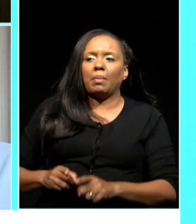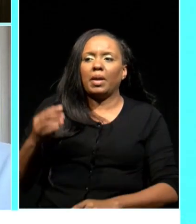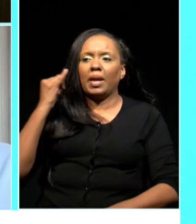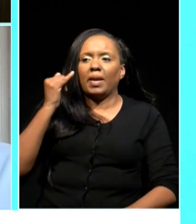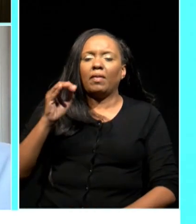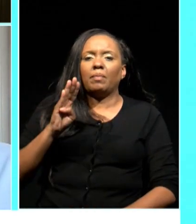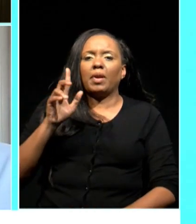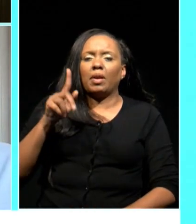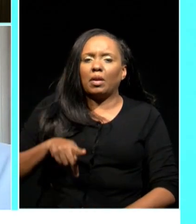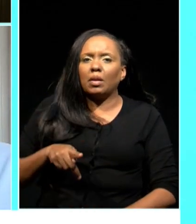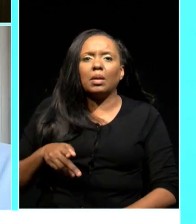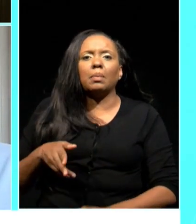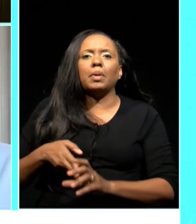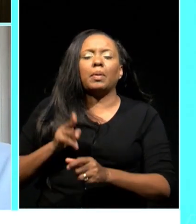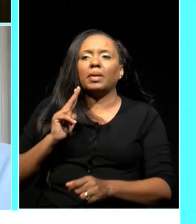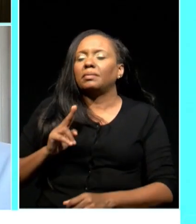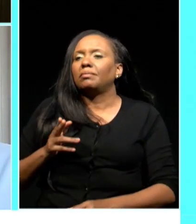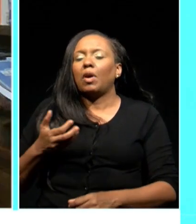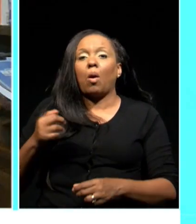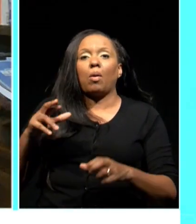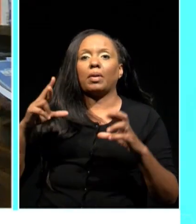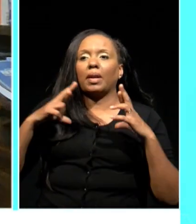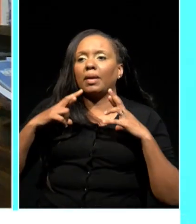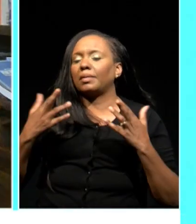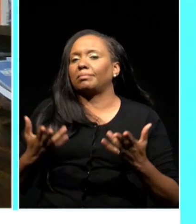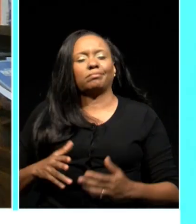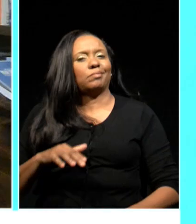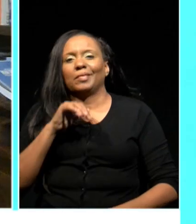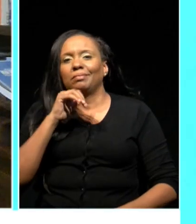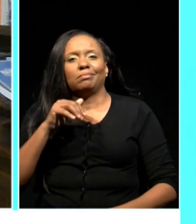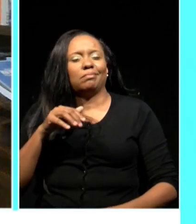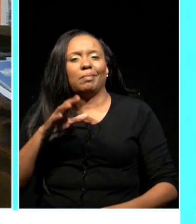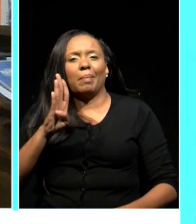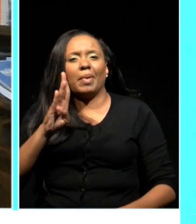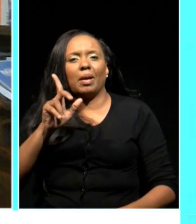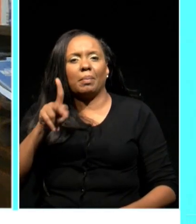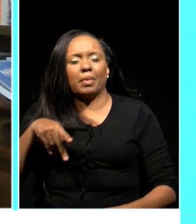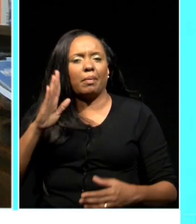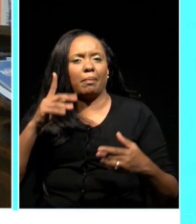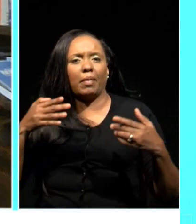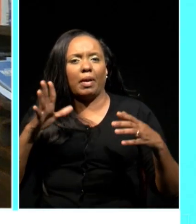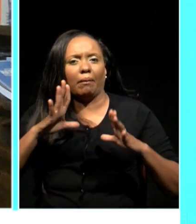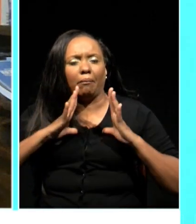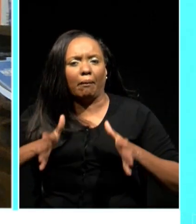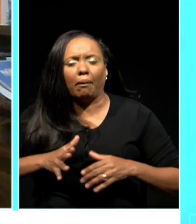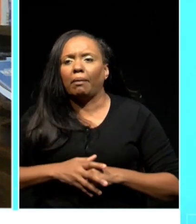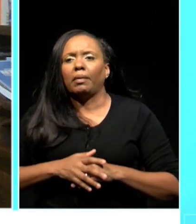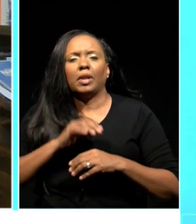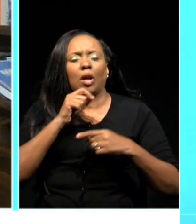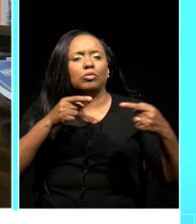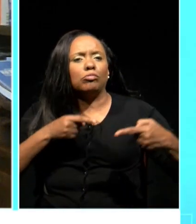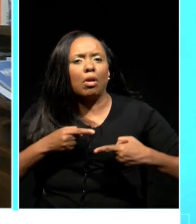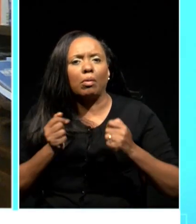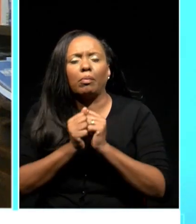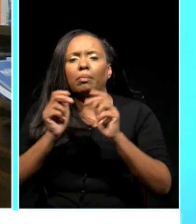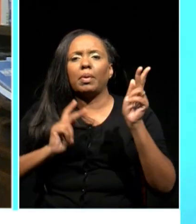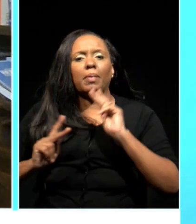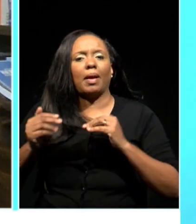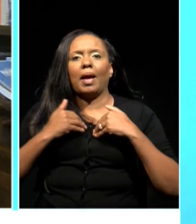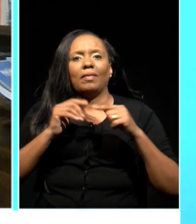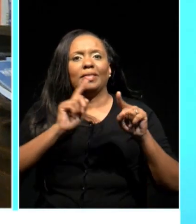is not the Democratic Labour Party. It is not struggling for successors to, as far as I'm concerned, to Mia